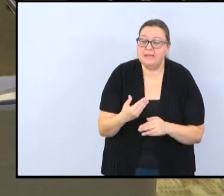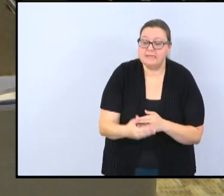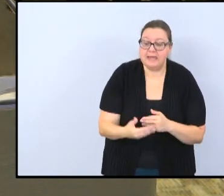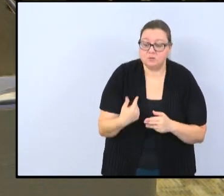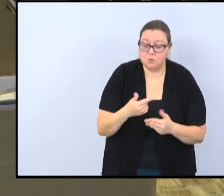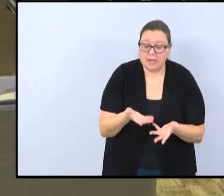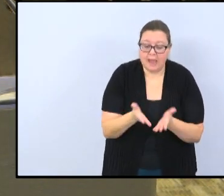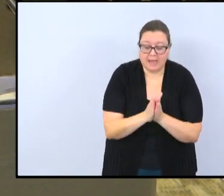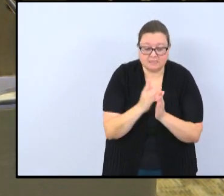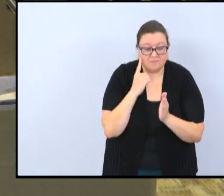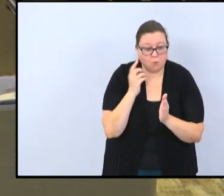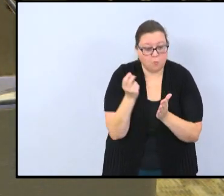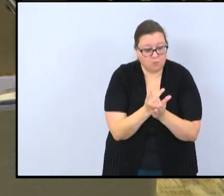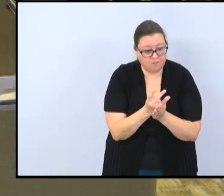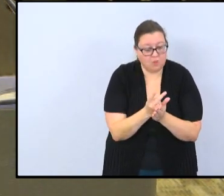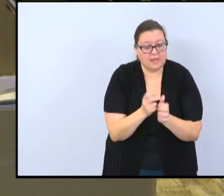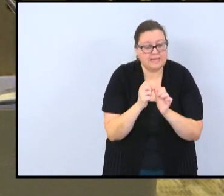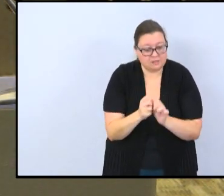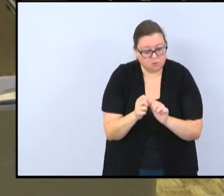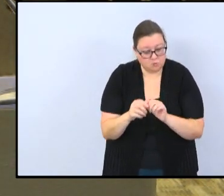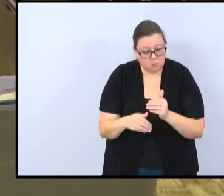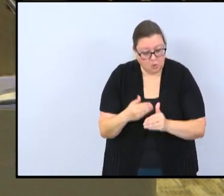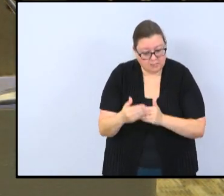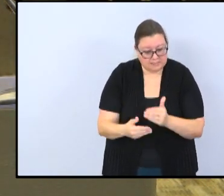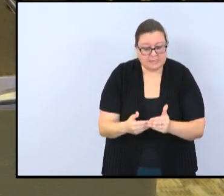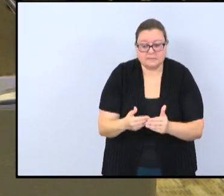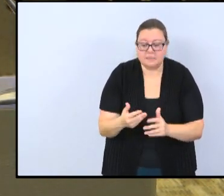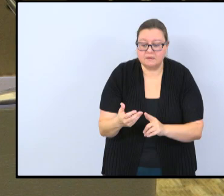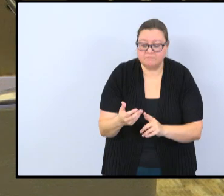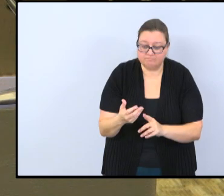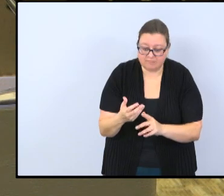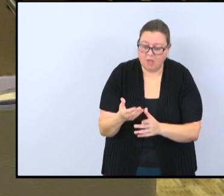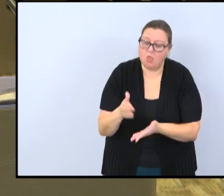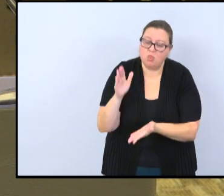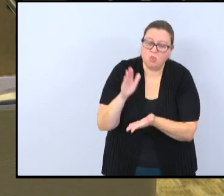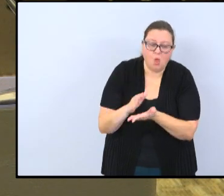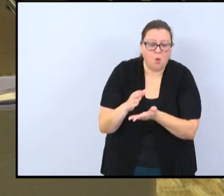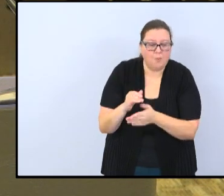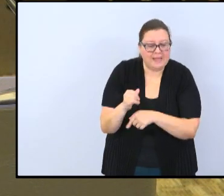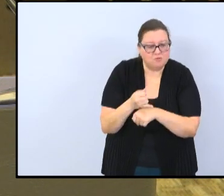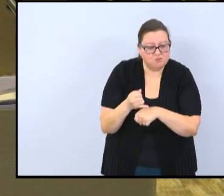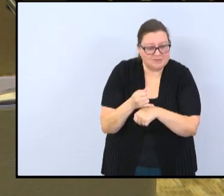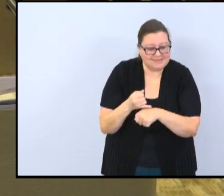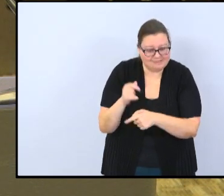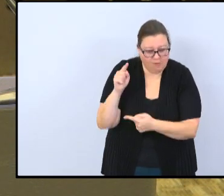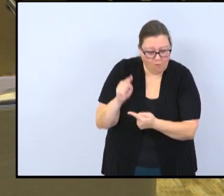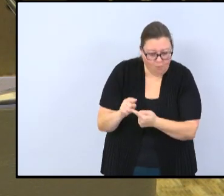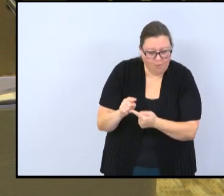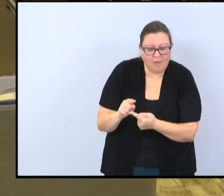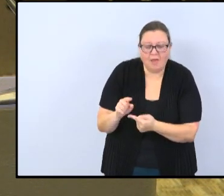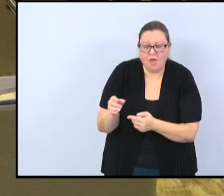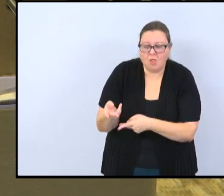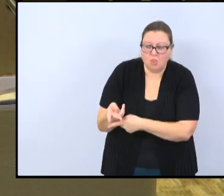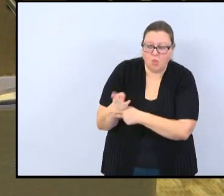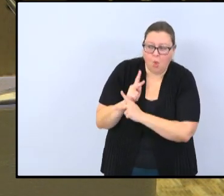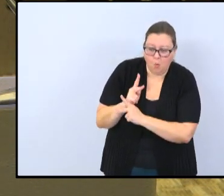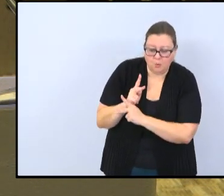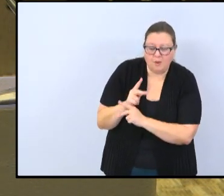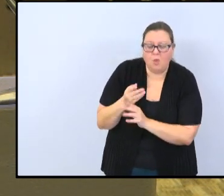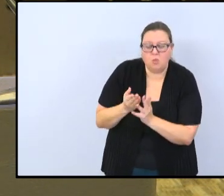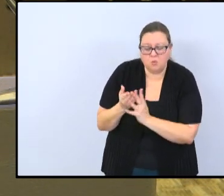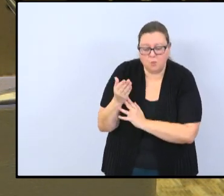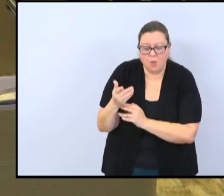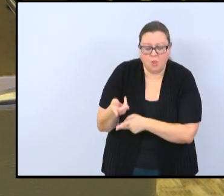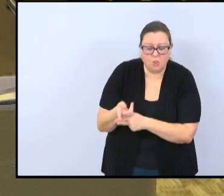we're seeking the board's approval to continue the process of securing a low-interest loan through the State of Texas Lone Star Program.